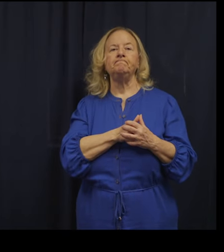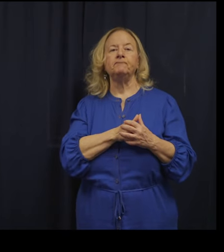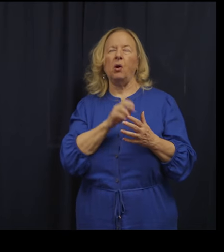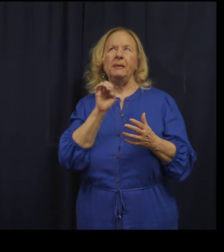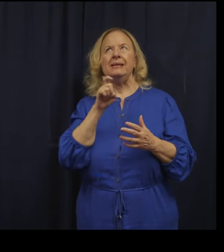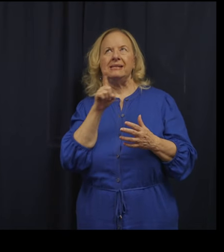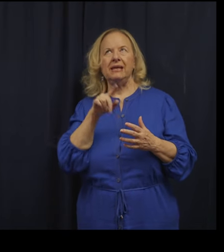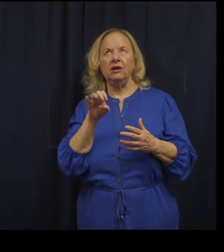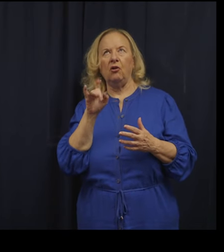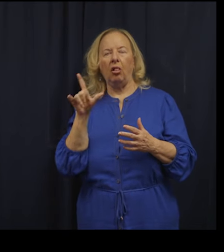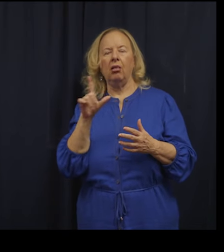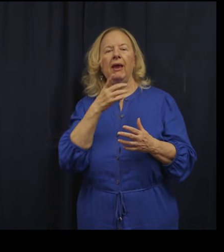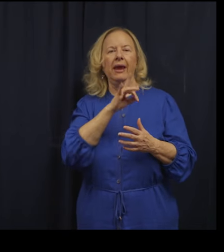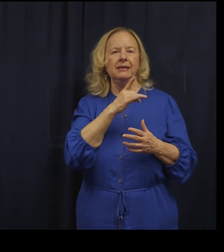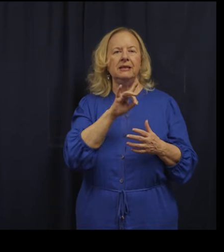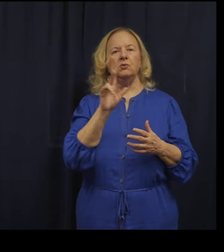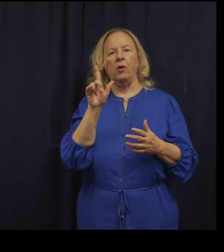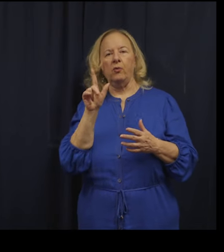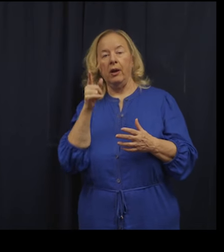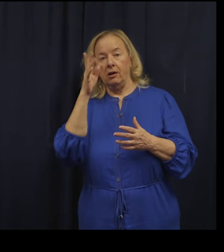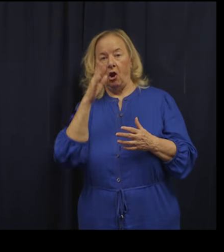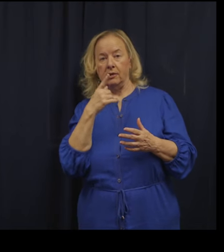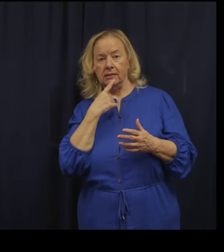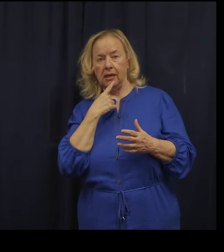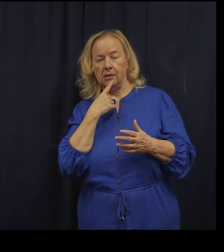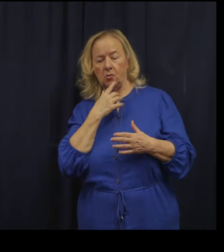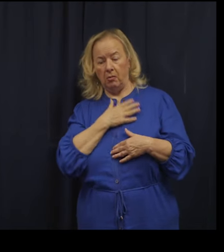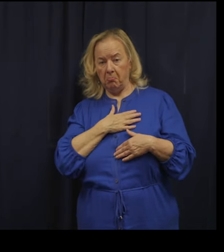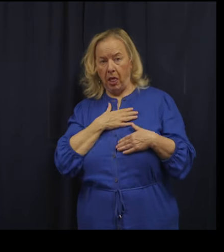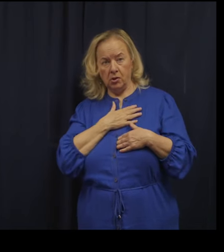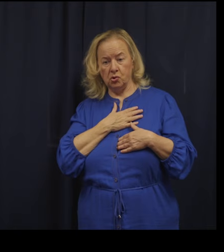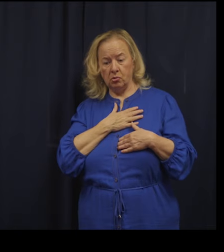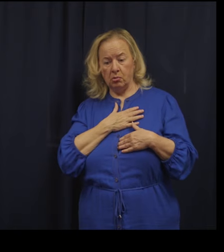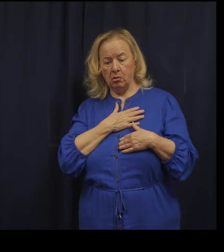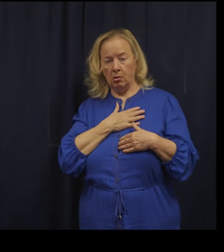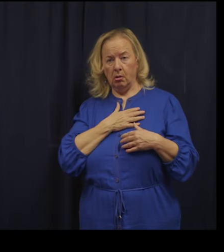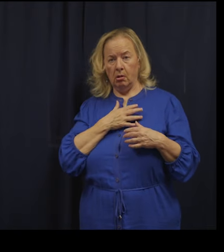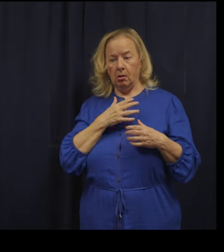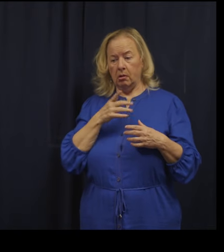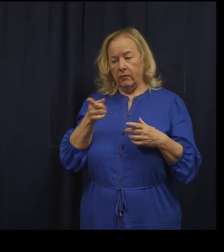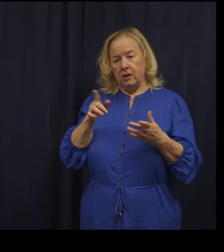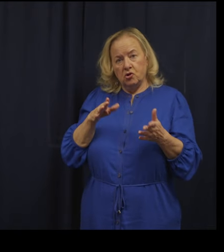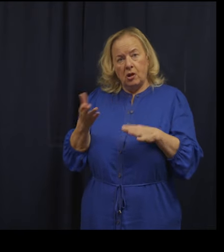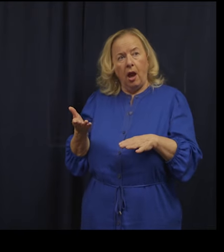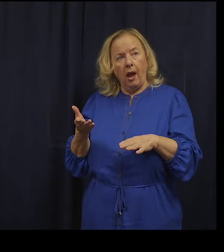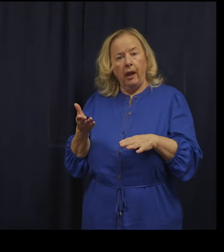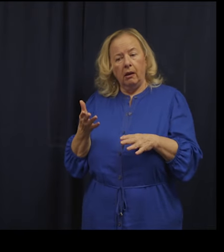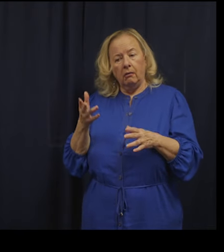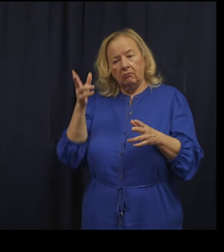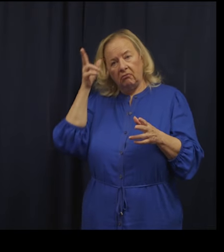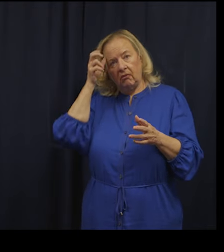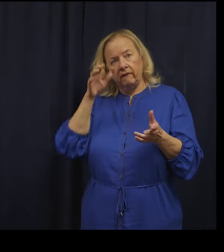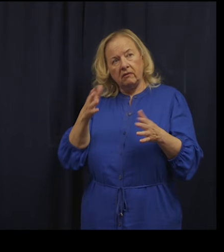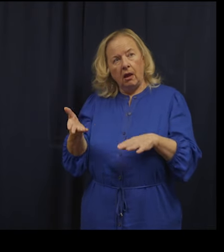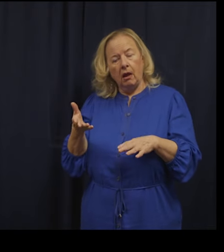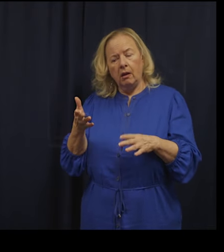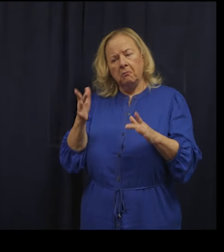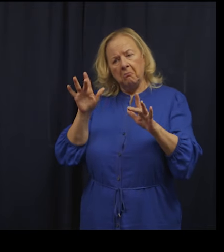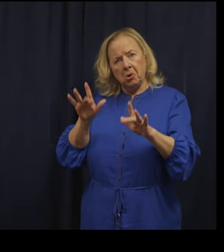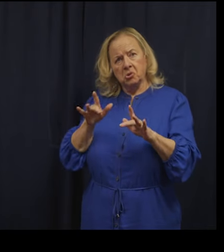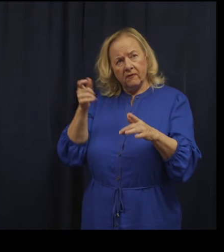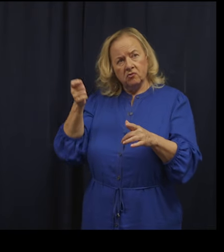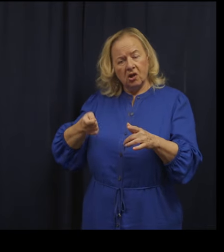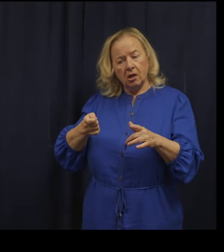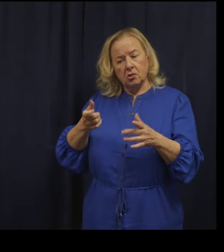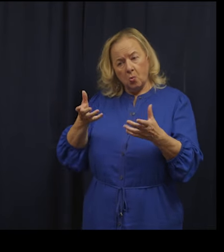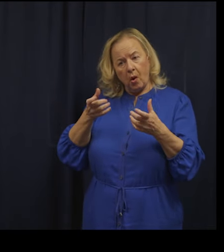18:23, or Ezekiel, I mean. Ezekiel 18:23, God says, have I any pleasure at all that the wicked should die? Says the Lord God, the merciful